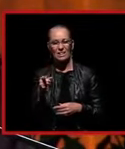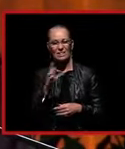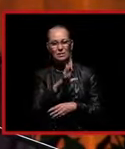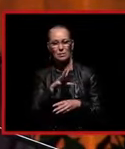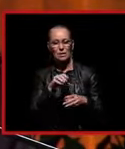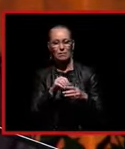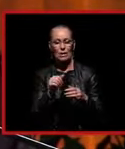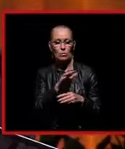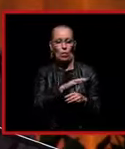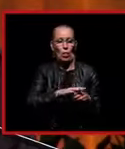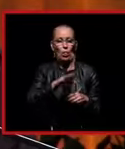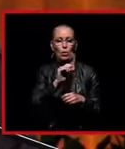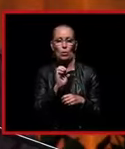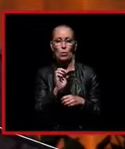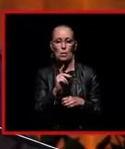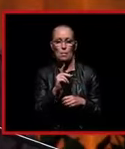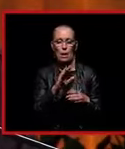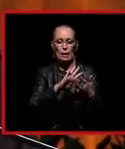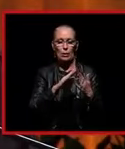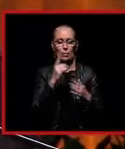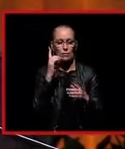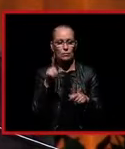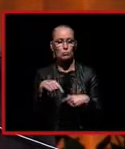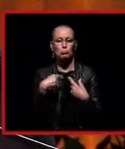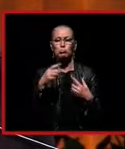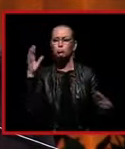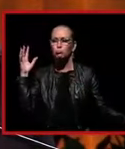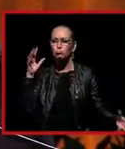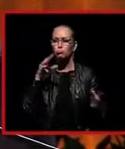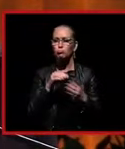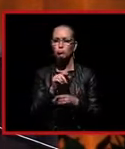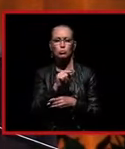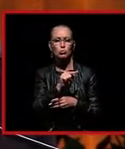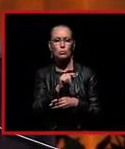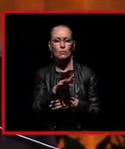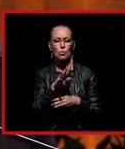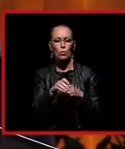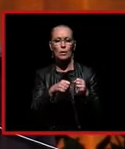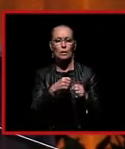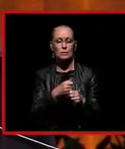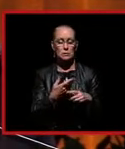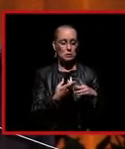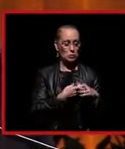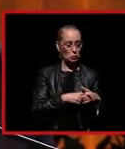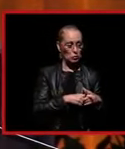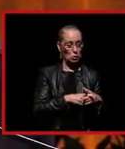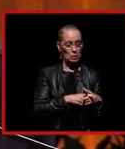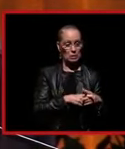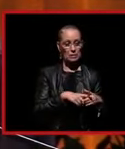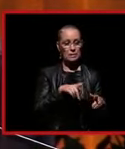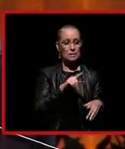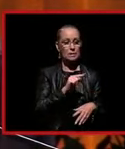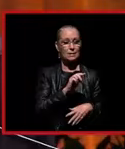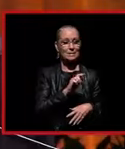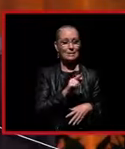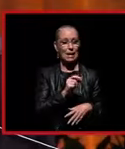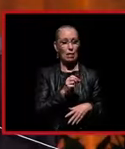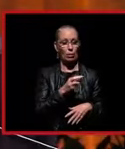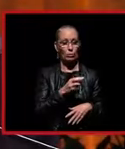local banking community for over 24 years, working his way up from the teller line to the executive